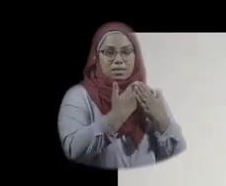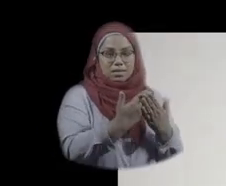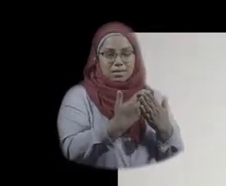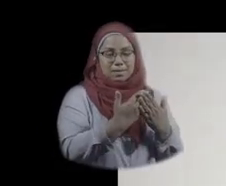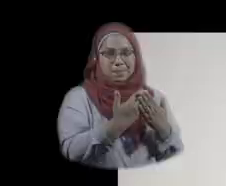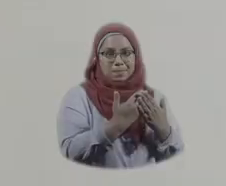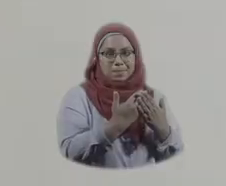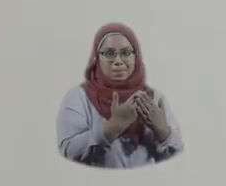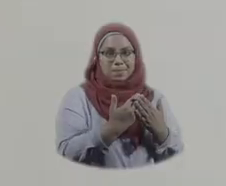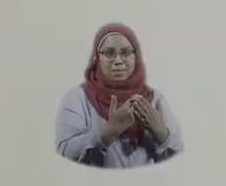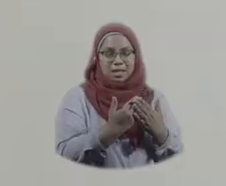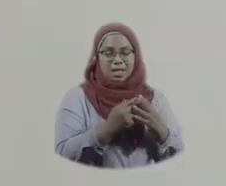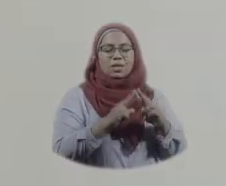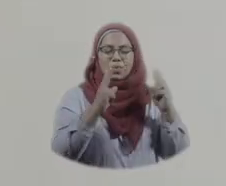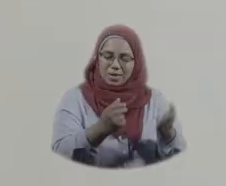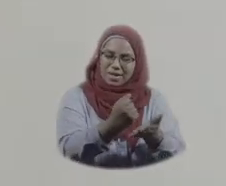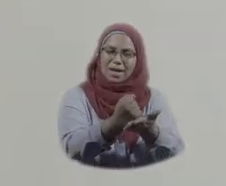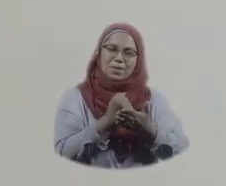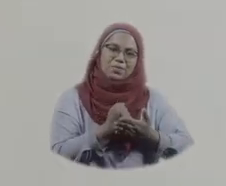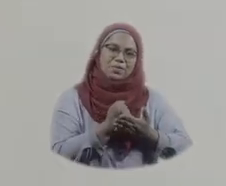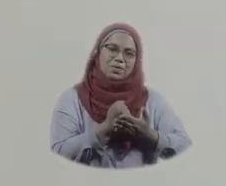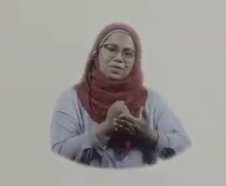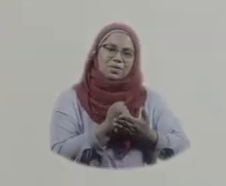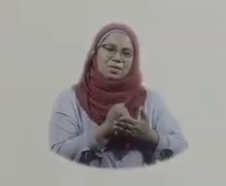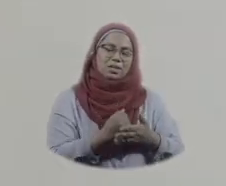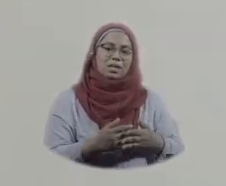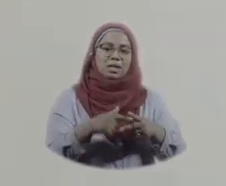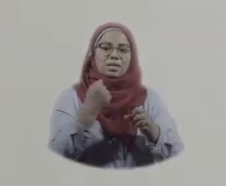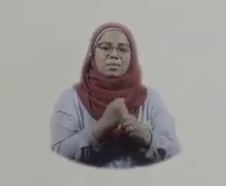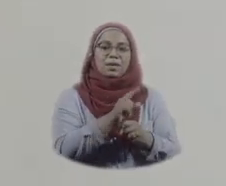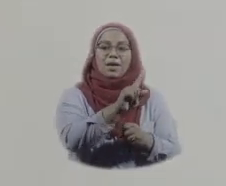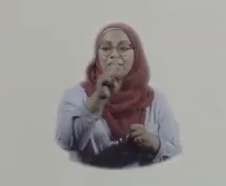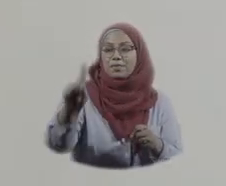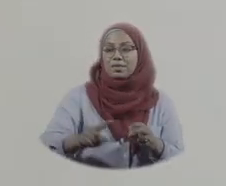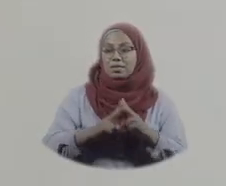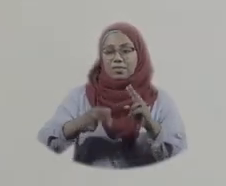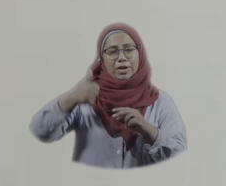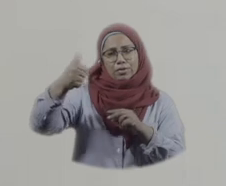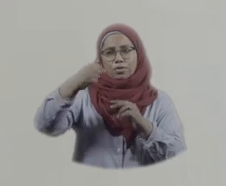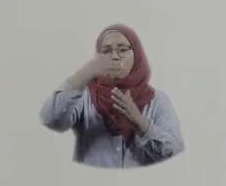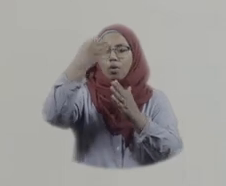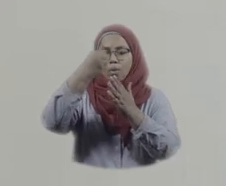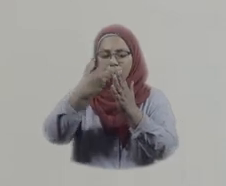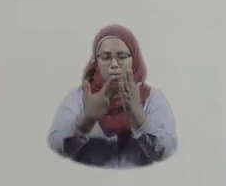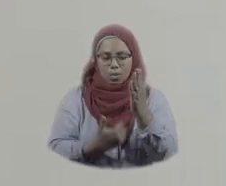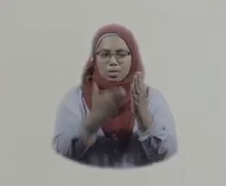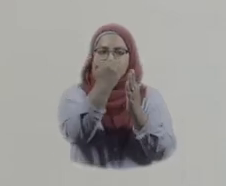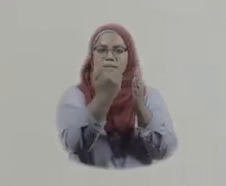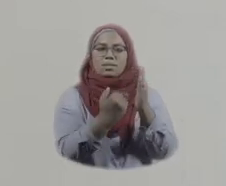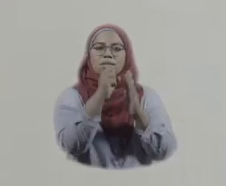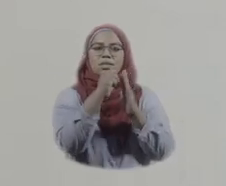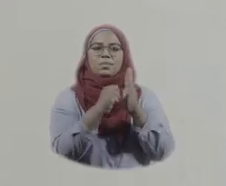in terms of academics for me, I it's really helped a lot. As we know, not every student is good at